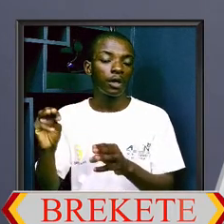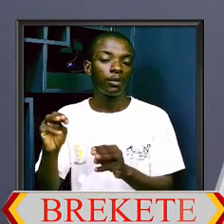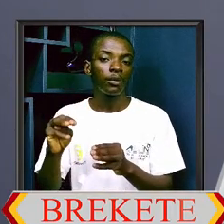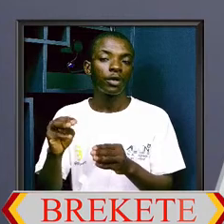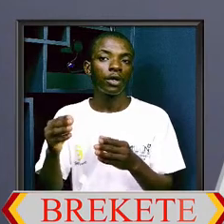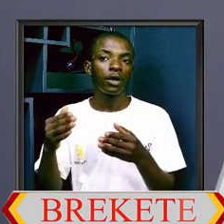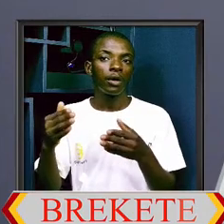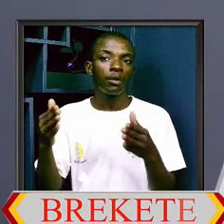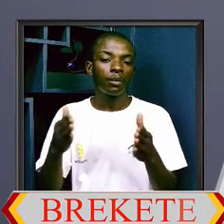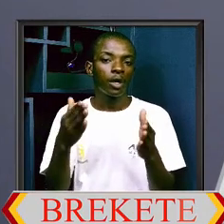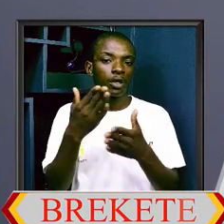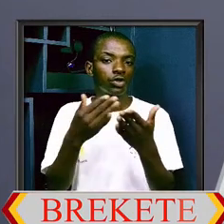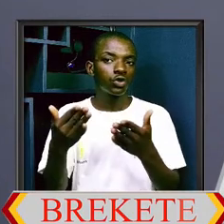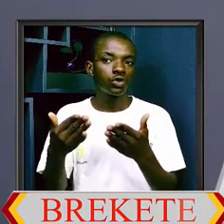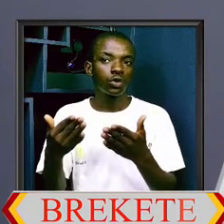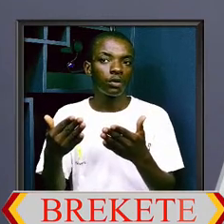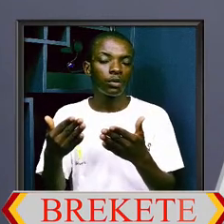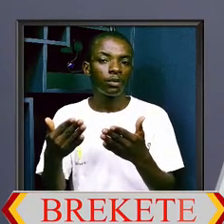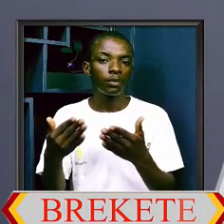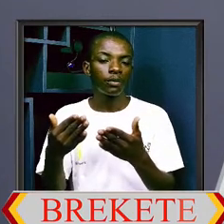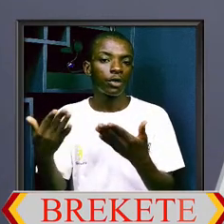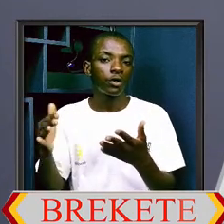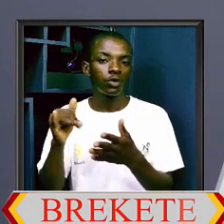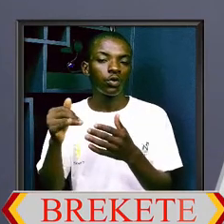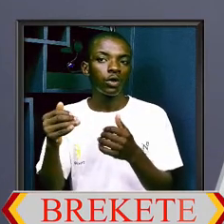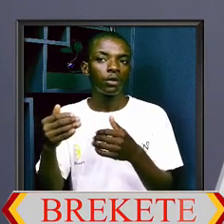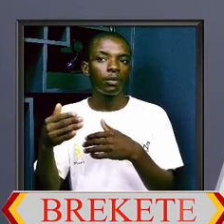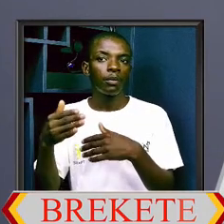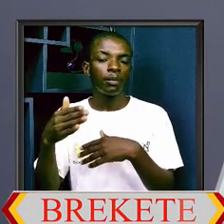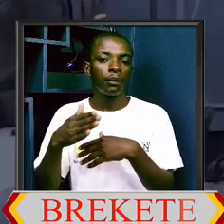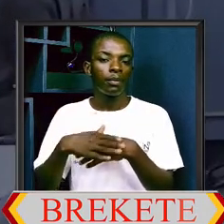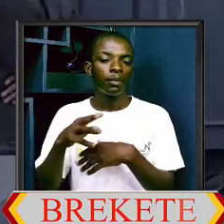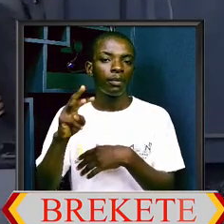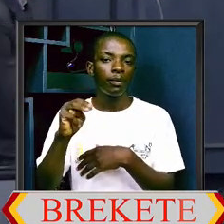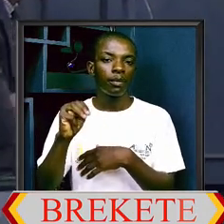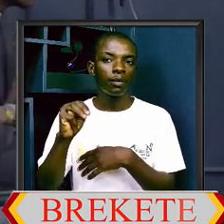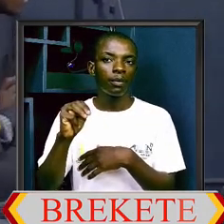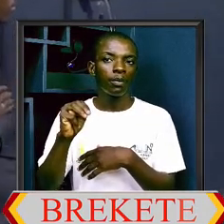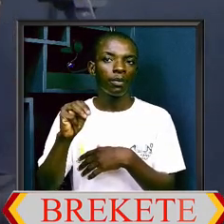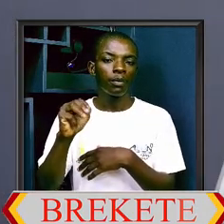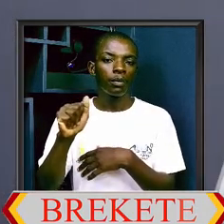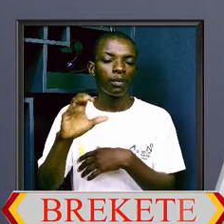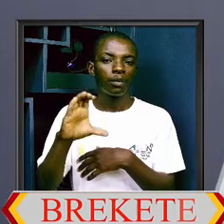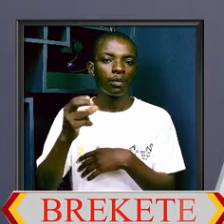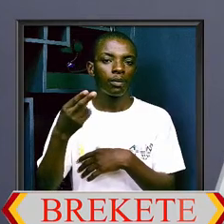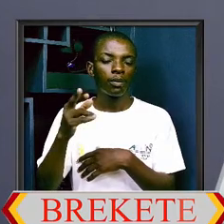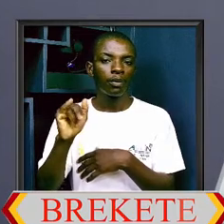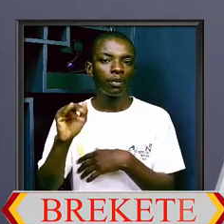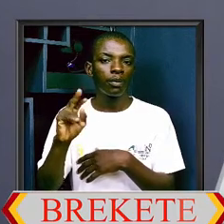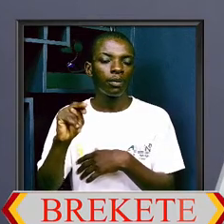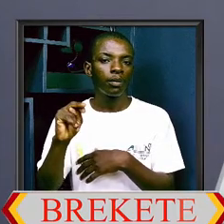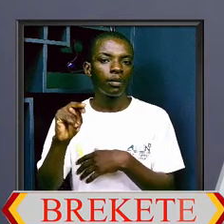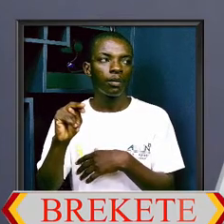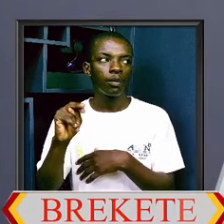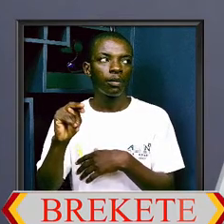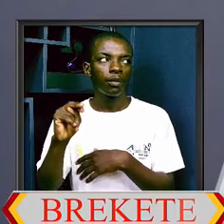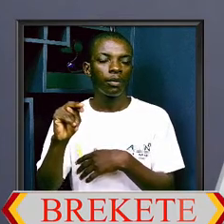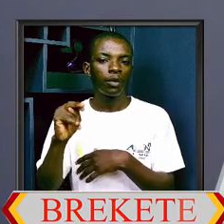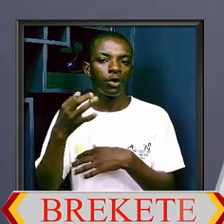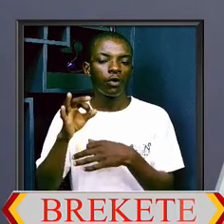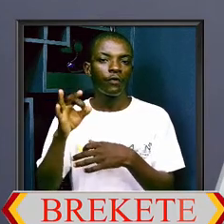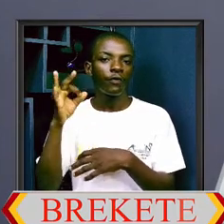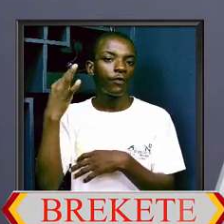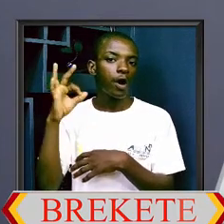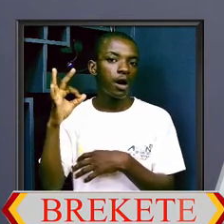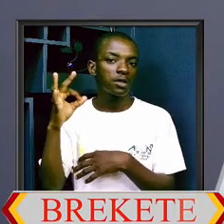they PL some things with macaroni macaroni maon maon